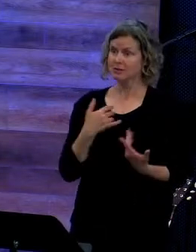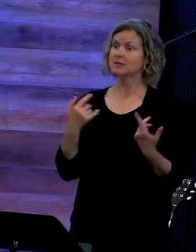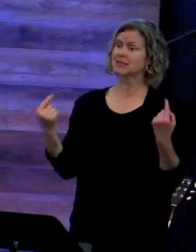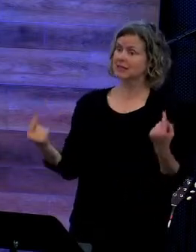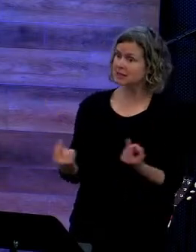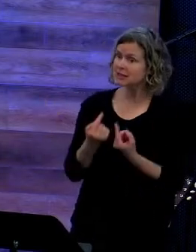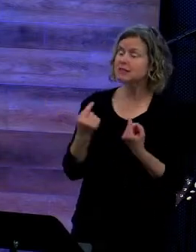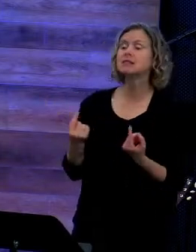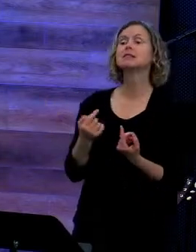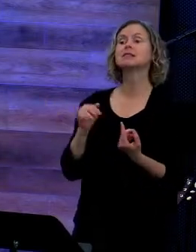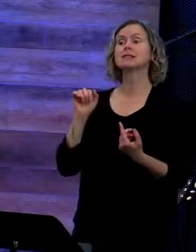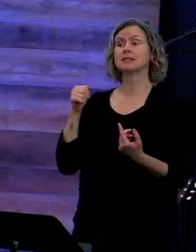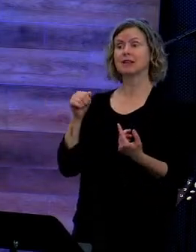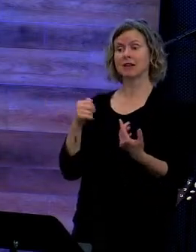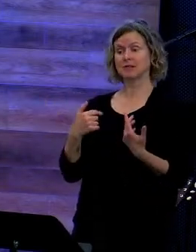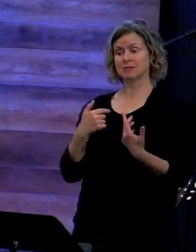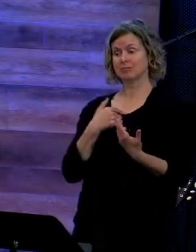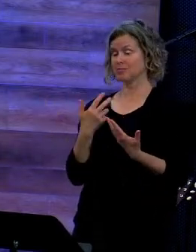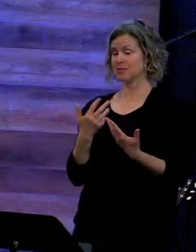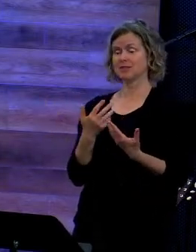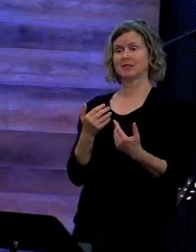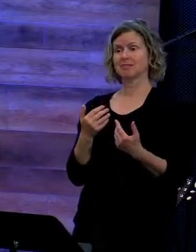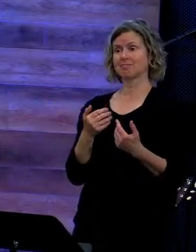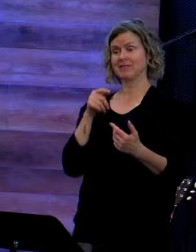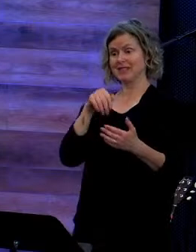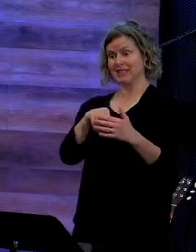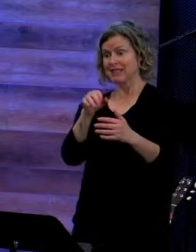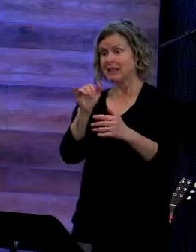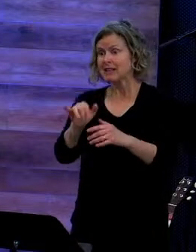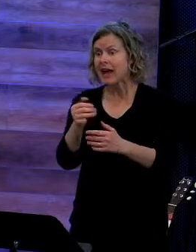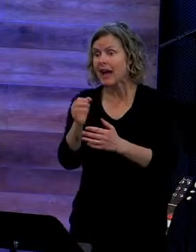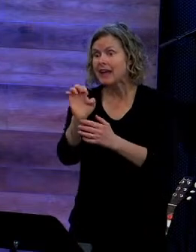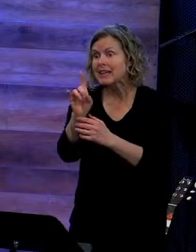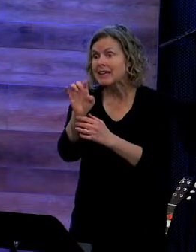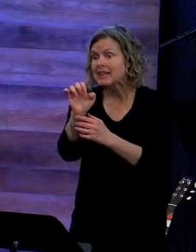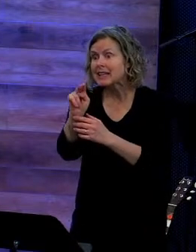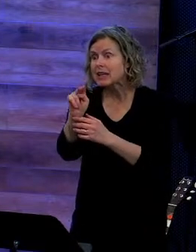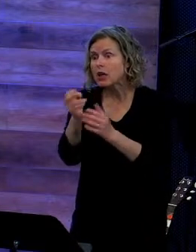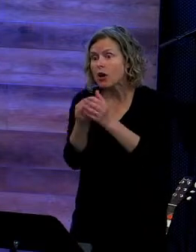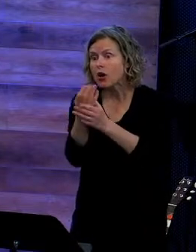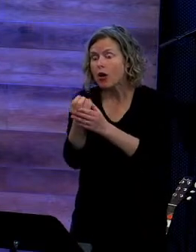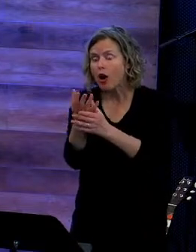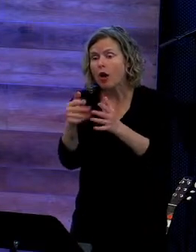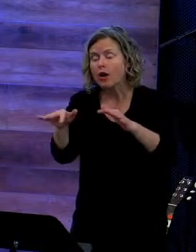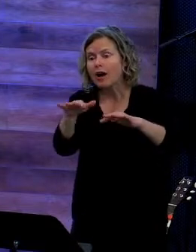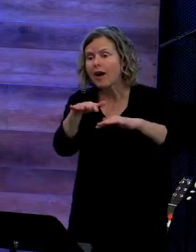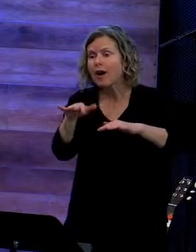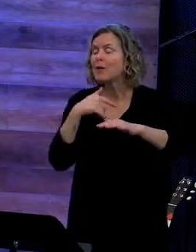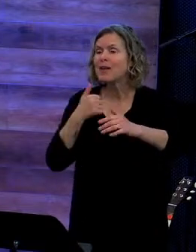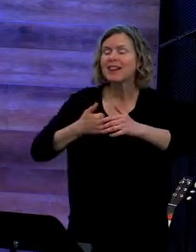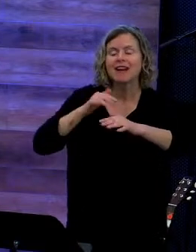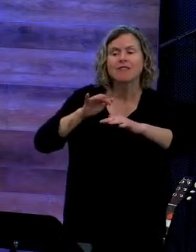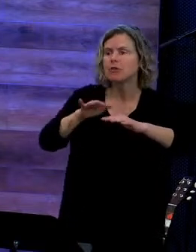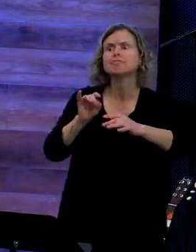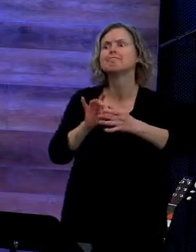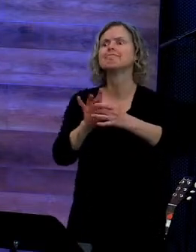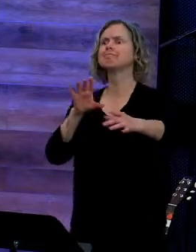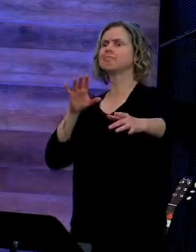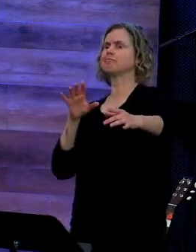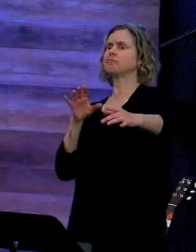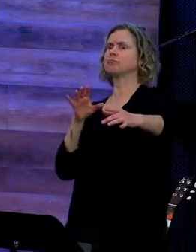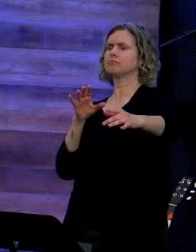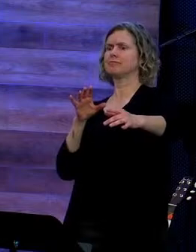in Eden anymore. We are exiles. We're restless. We're hurried. We have a